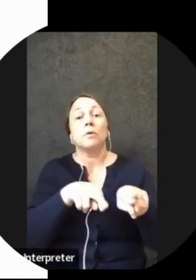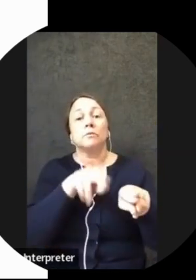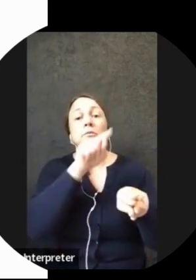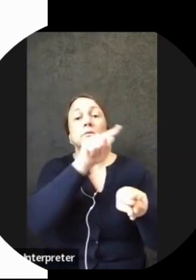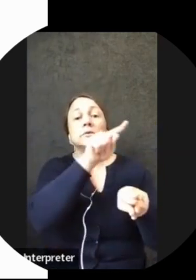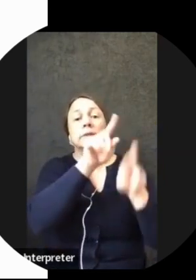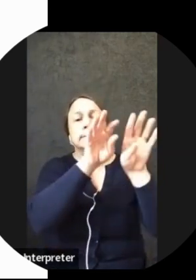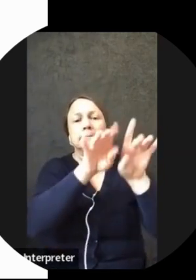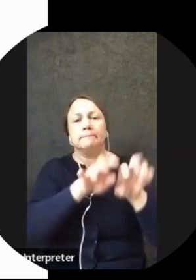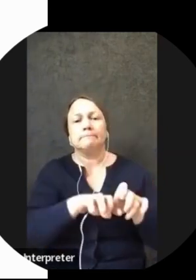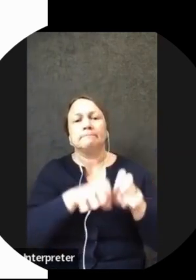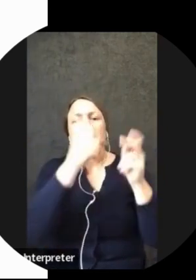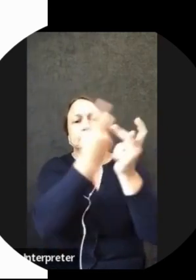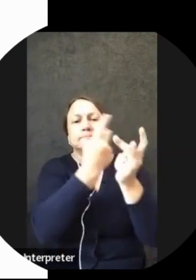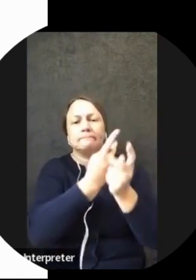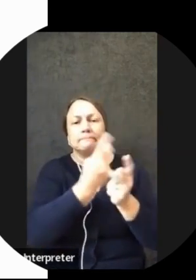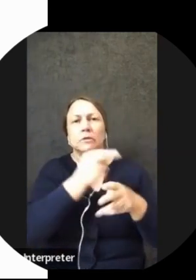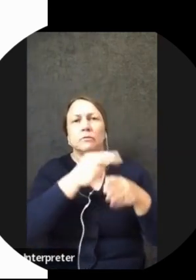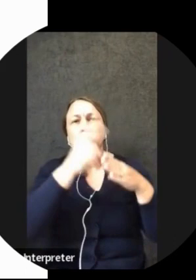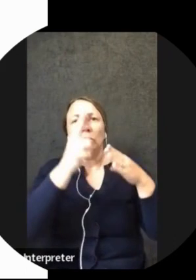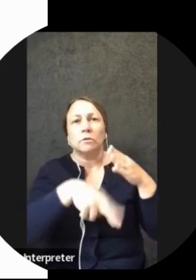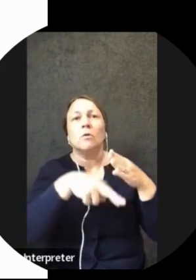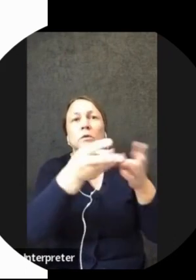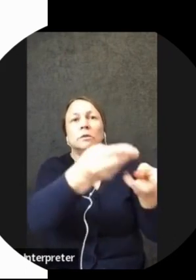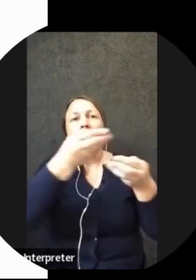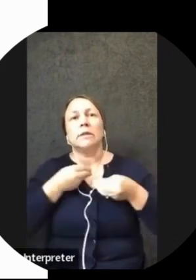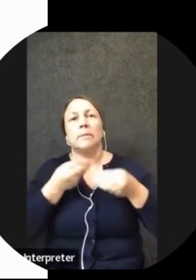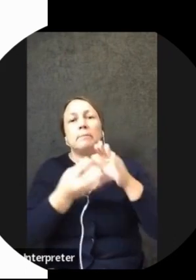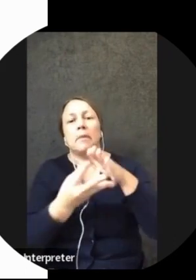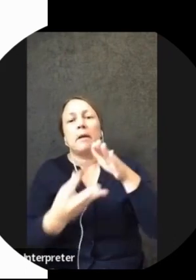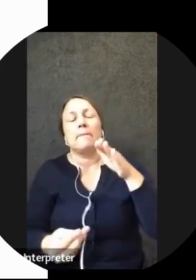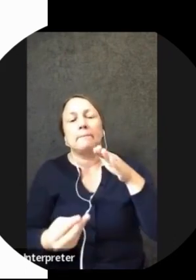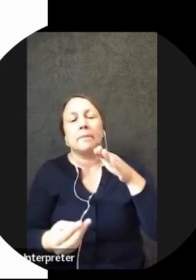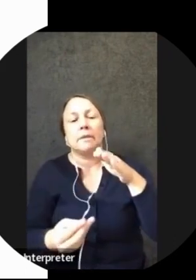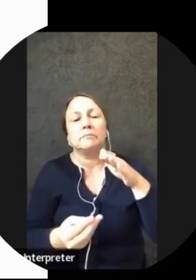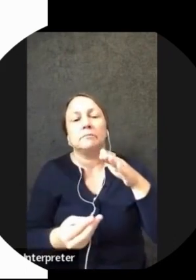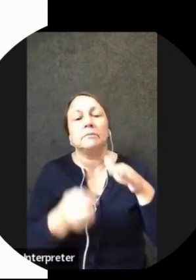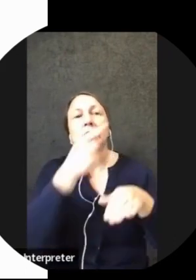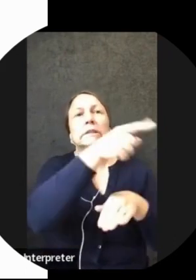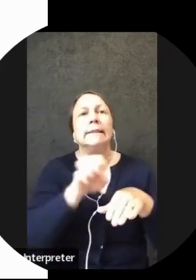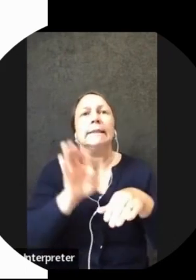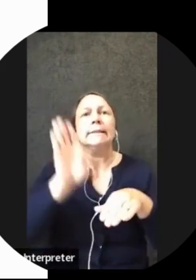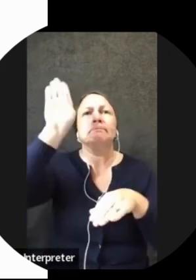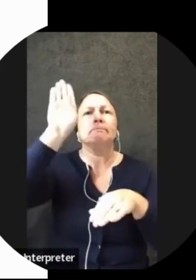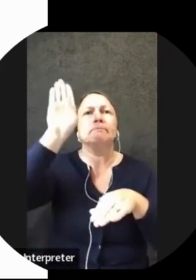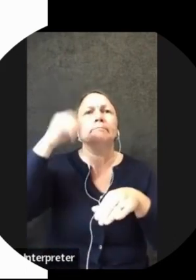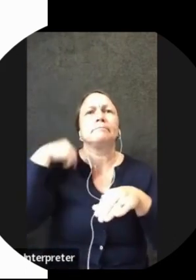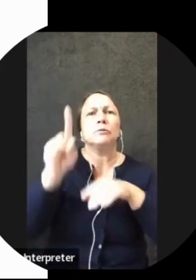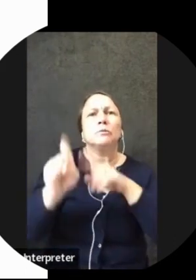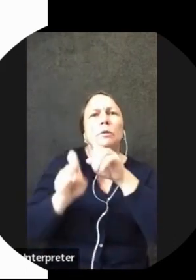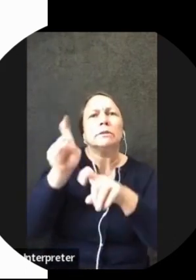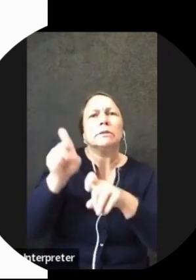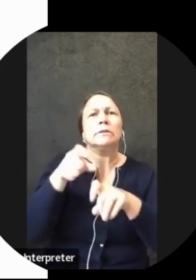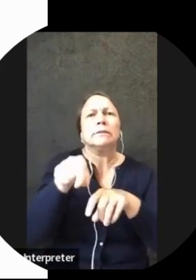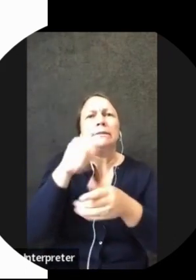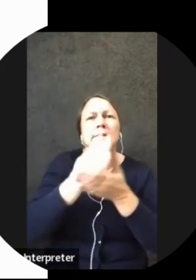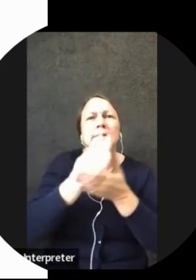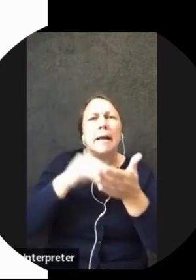to the results of the evaluation. And they may raise any questions with a member of the evaluation